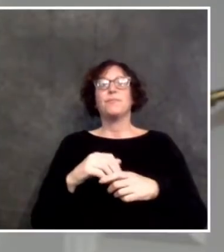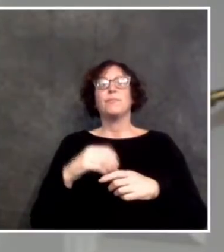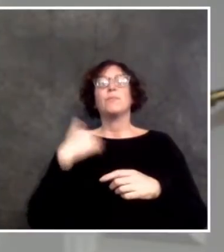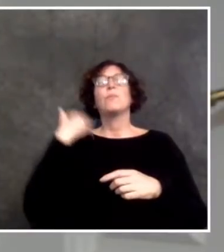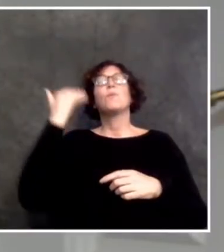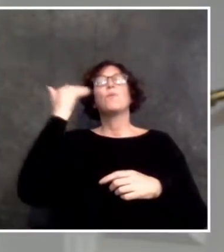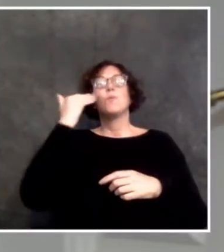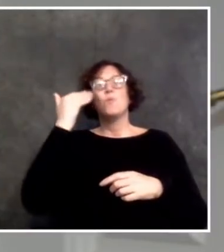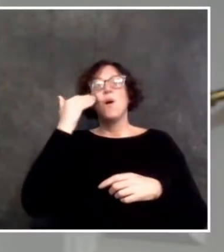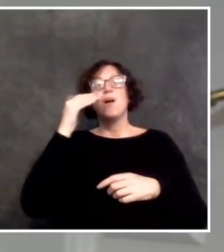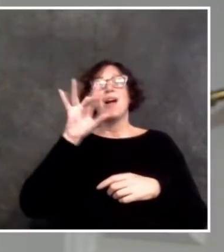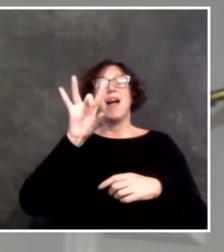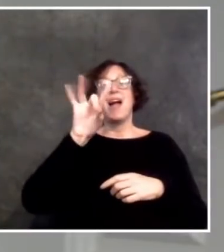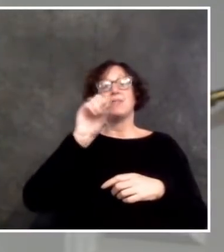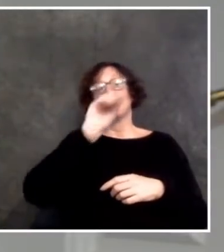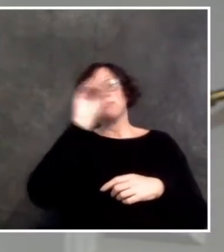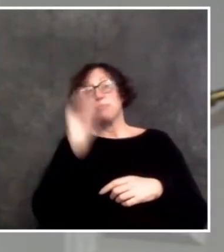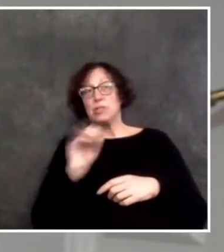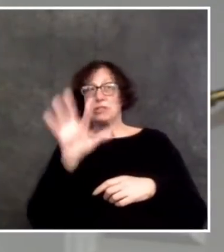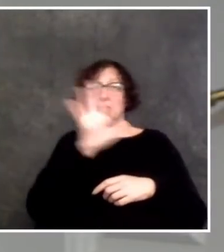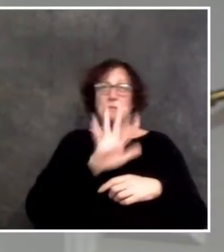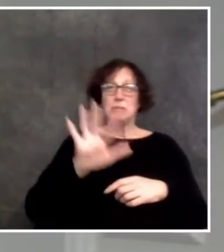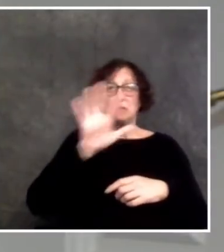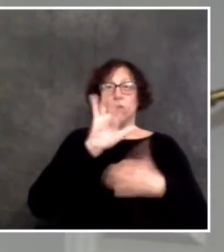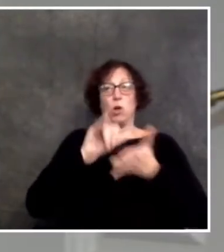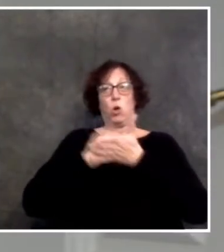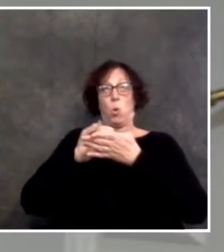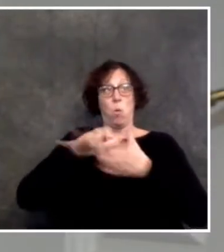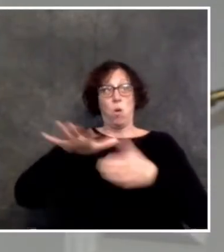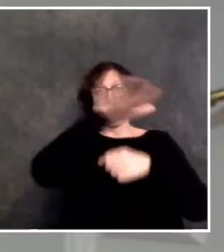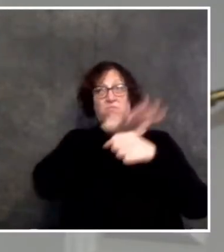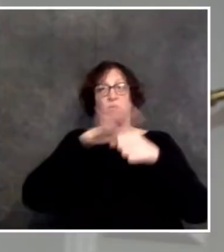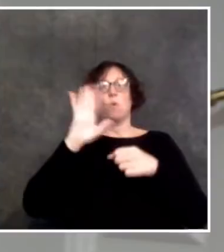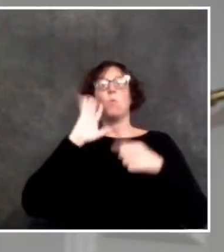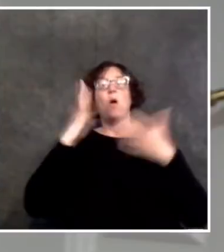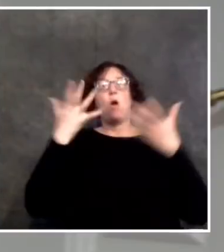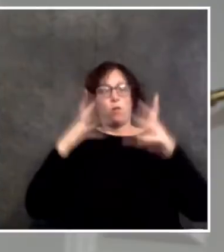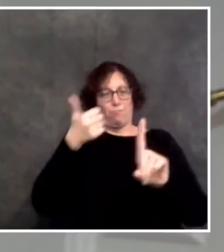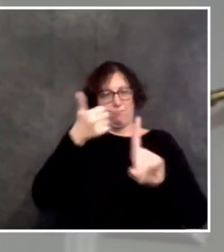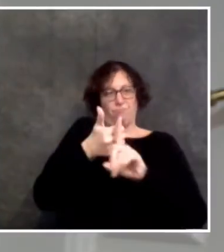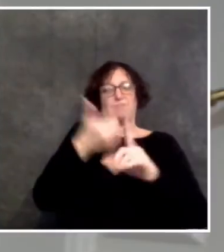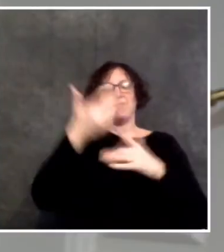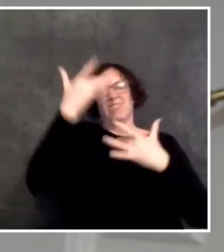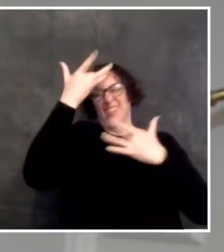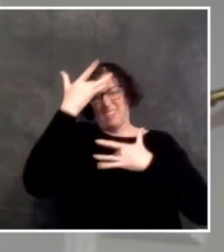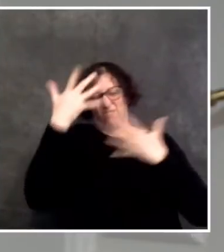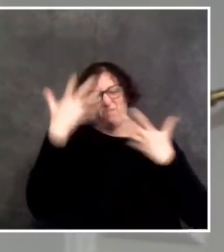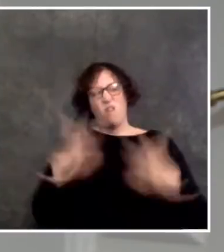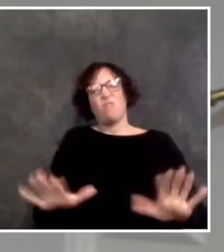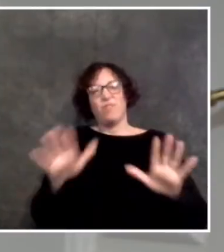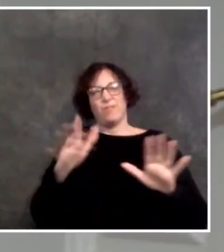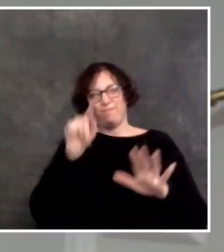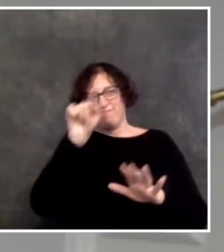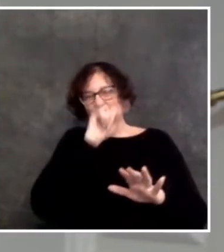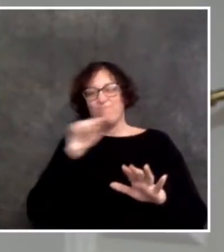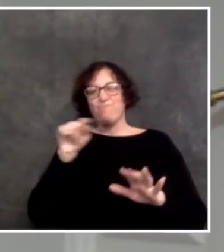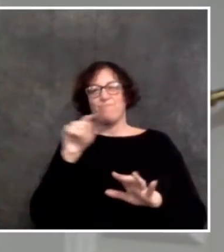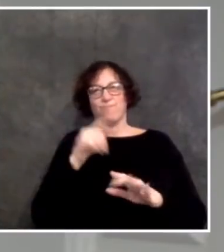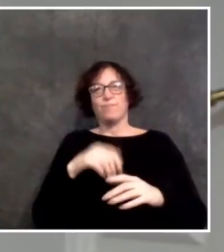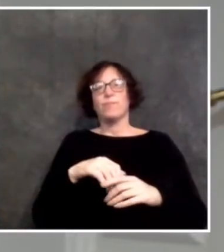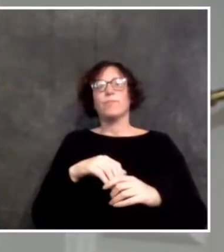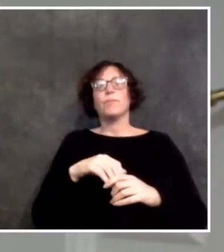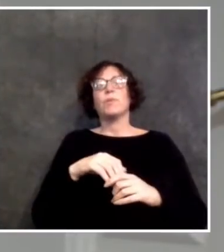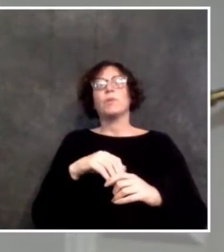test aren't going to change the recommendations that your doctor is going to give you, which is stay